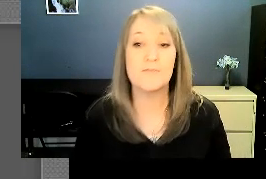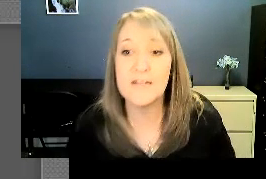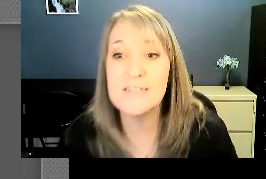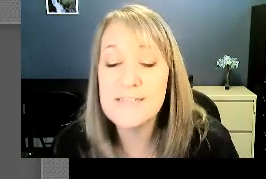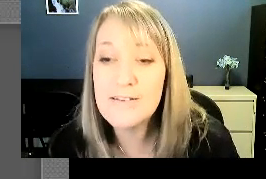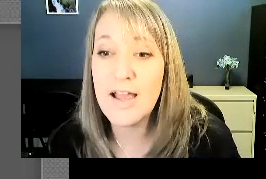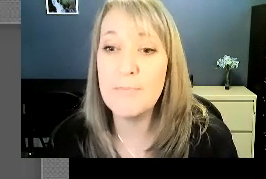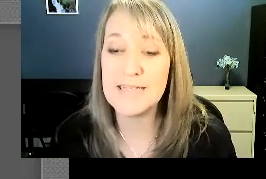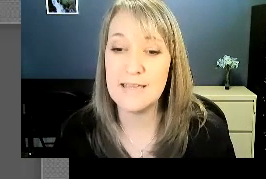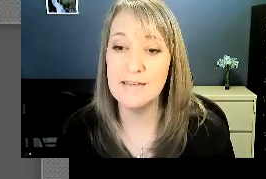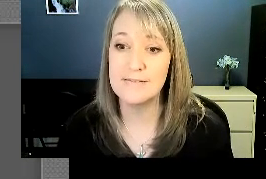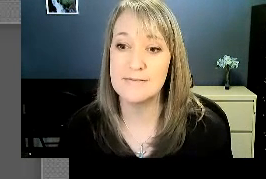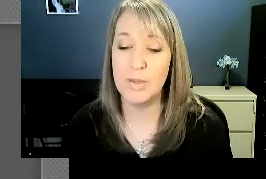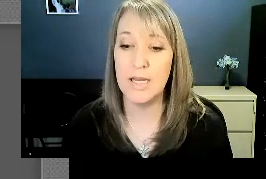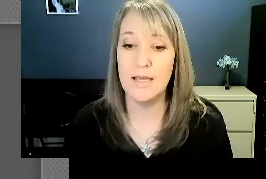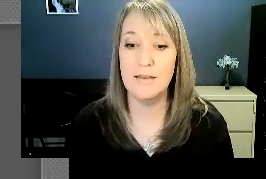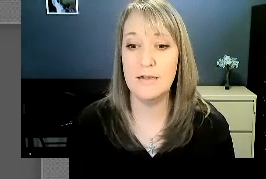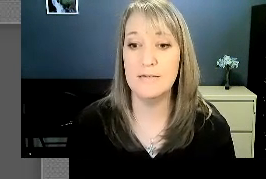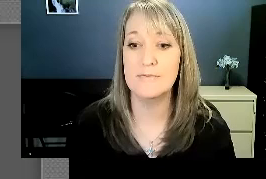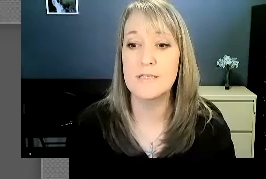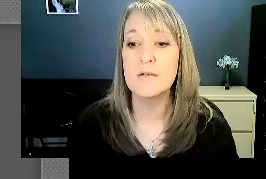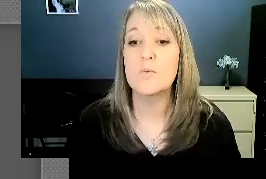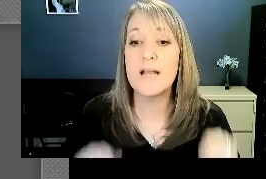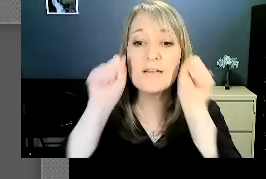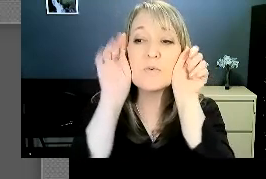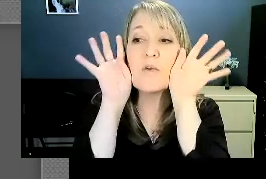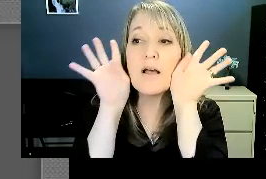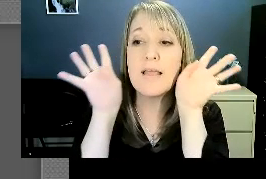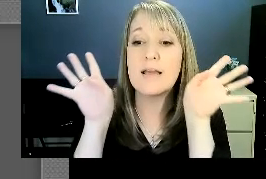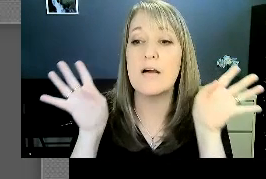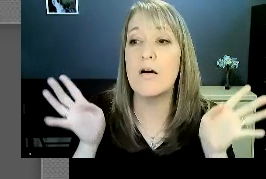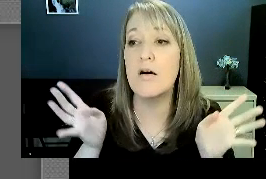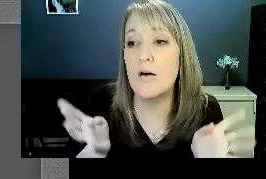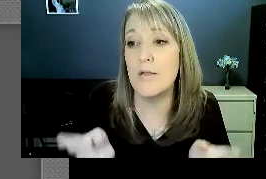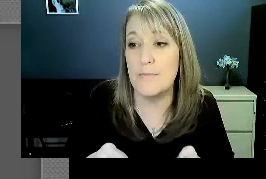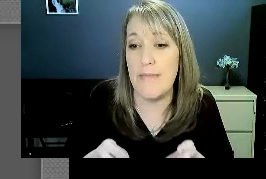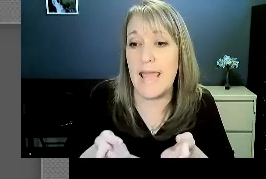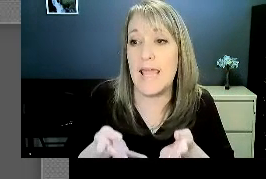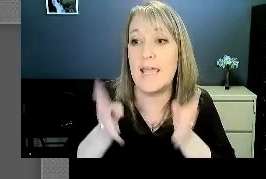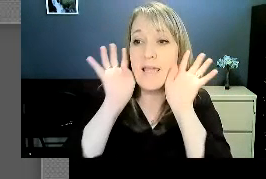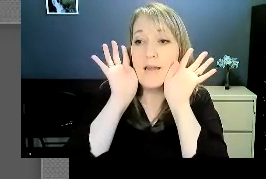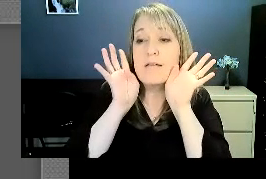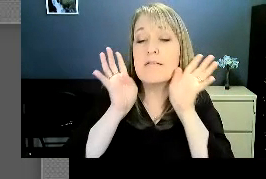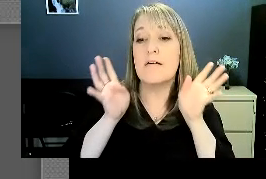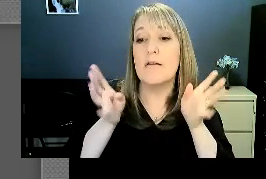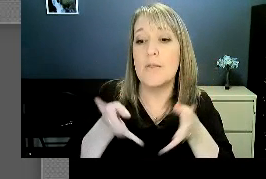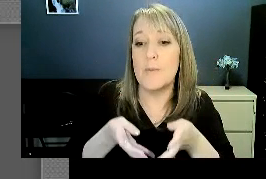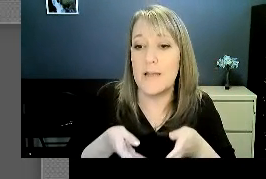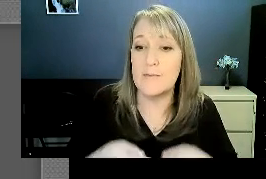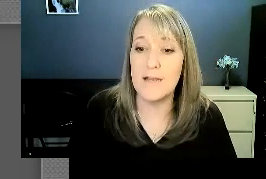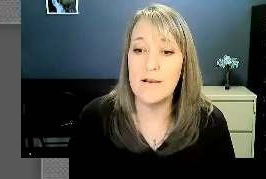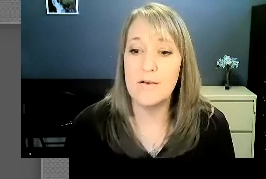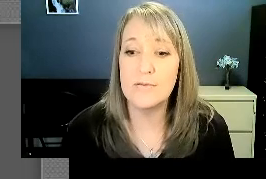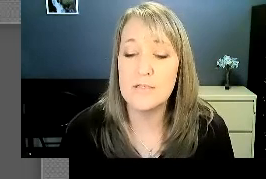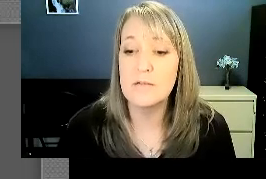at the front. It's a kind of messy bedhead there. What else? We've got like all the mane all the